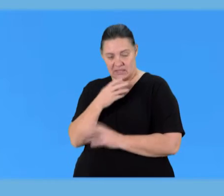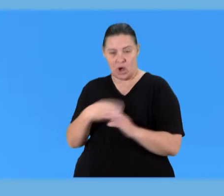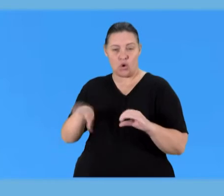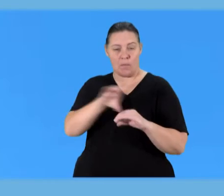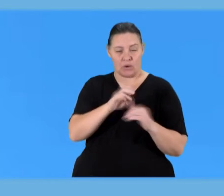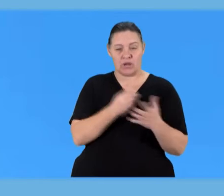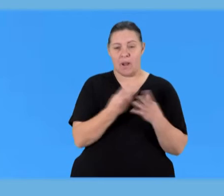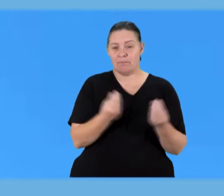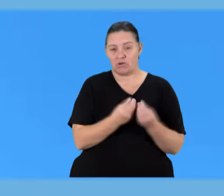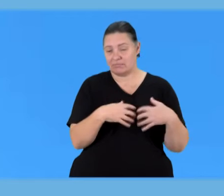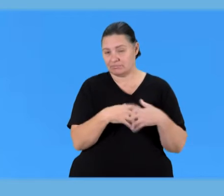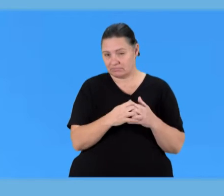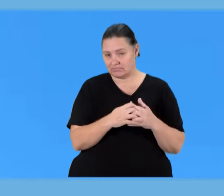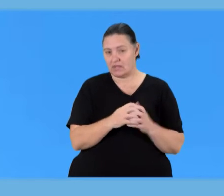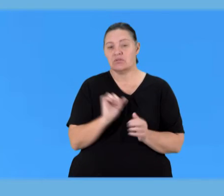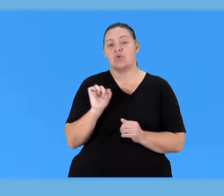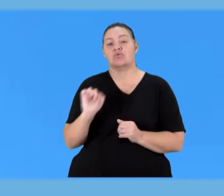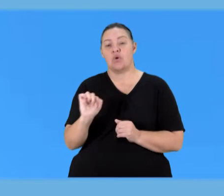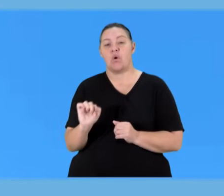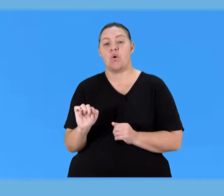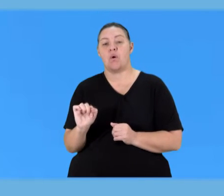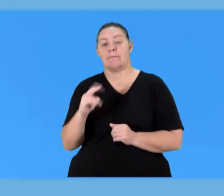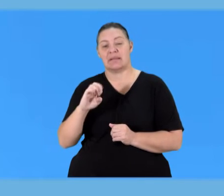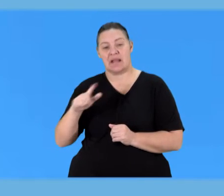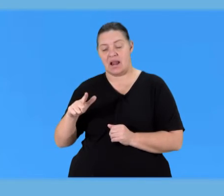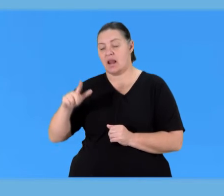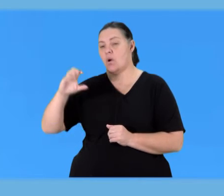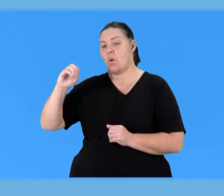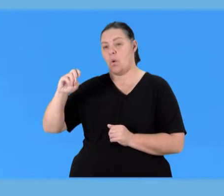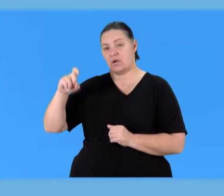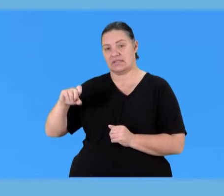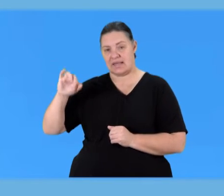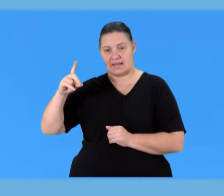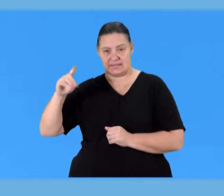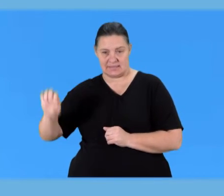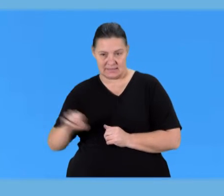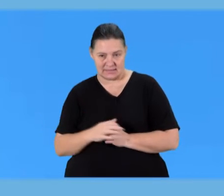this compound or this product formed here, it is your metal oxide.